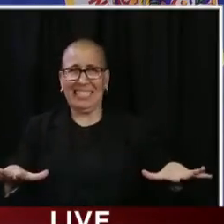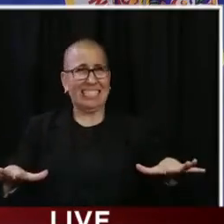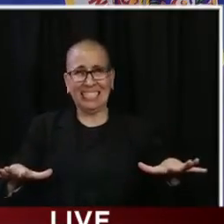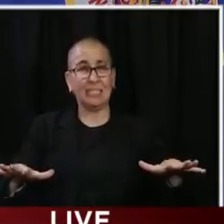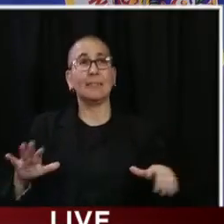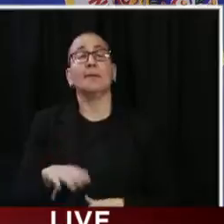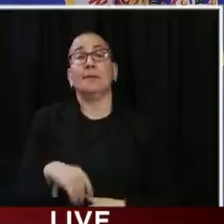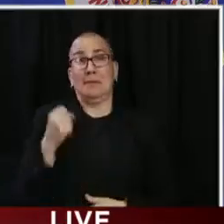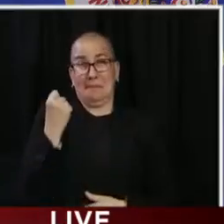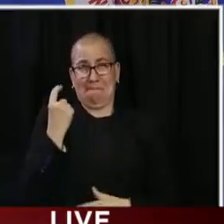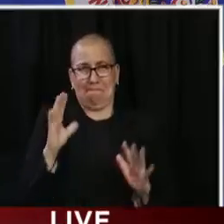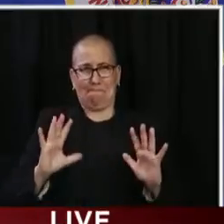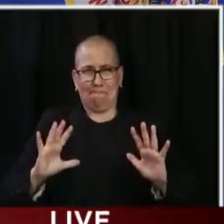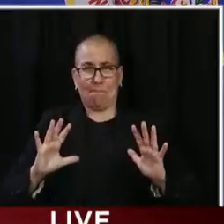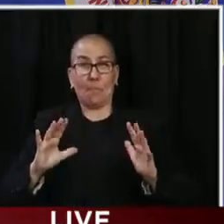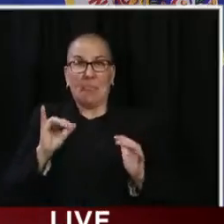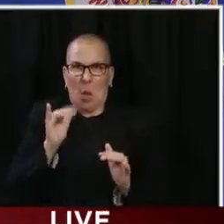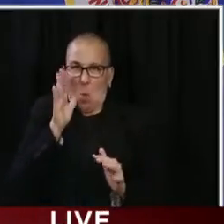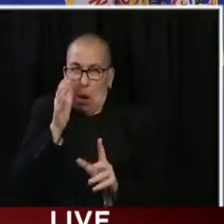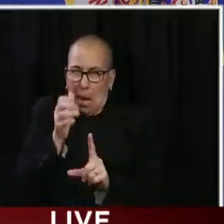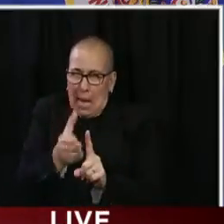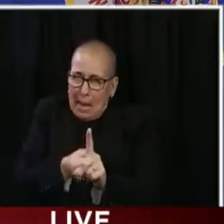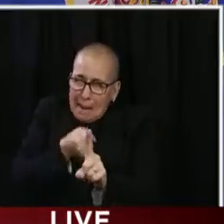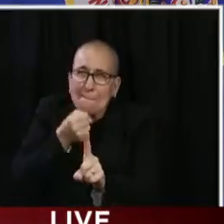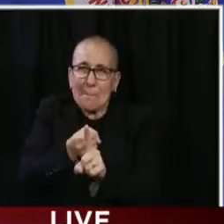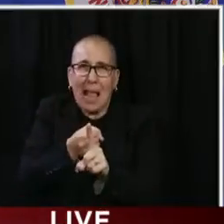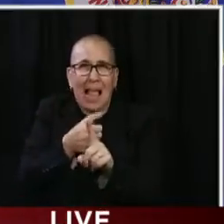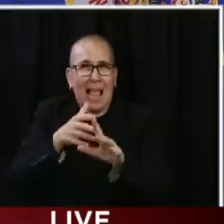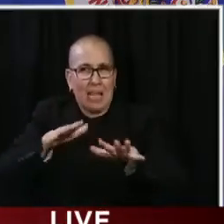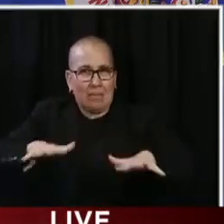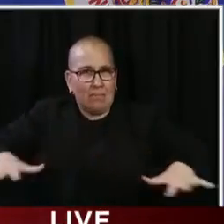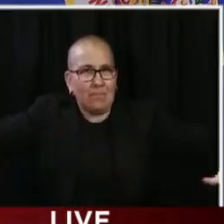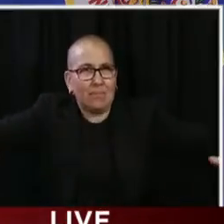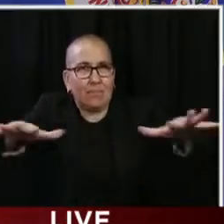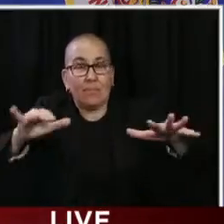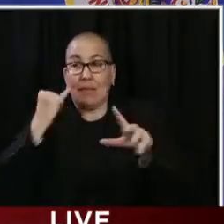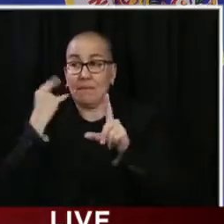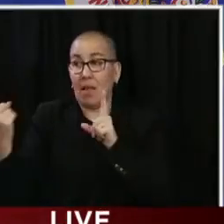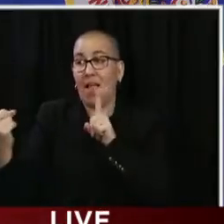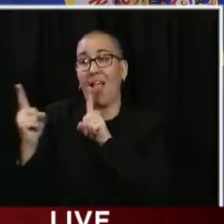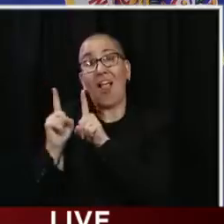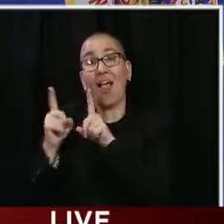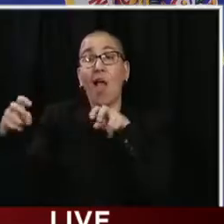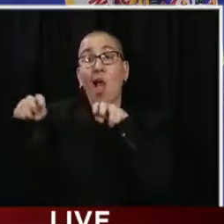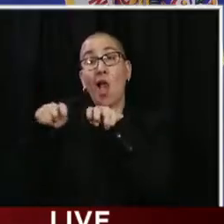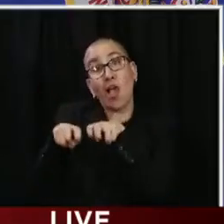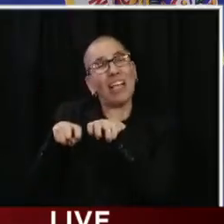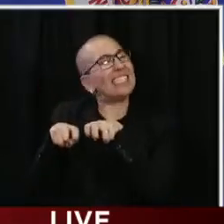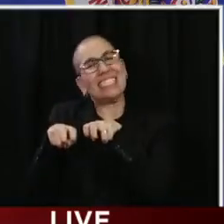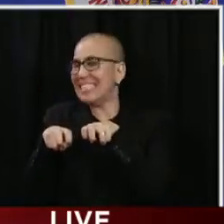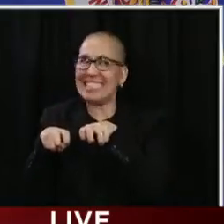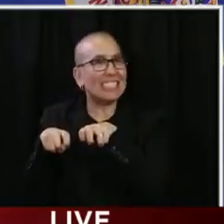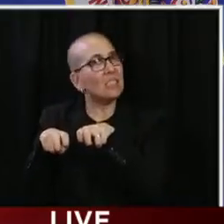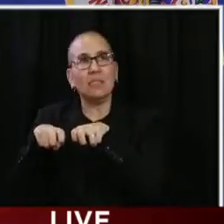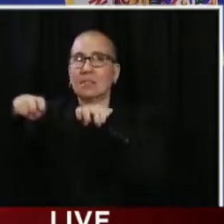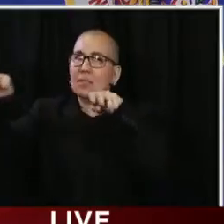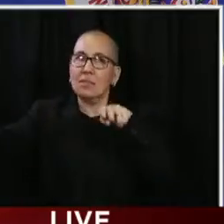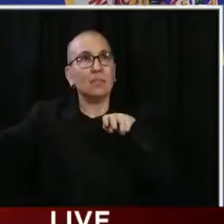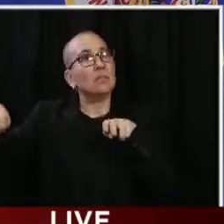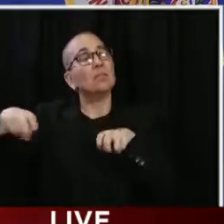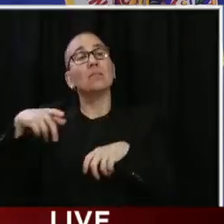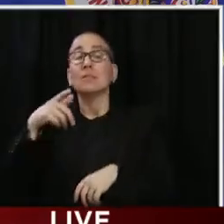how close you are to another person, how long you're around that other person, and how predictable the setting is that you're around that other